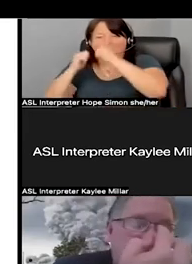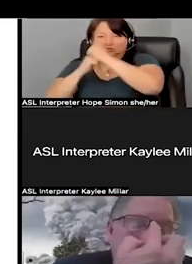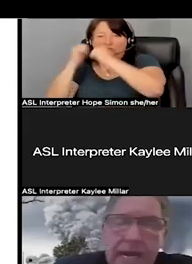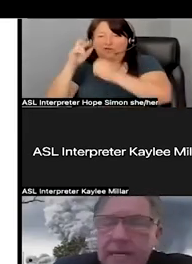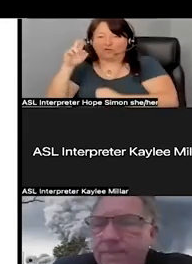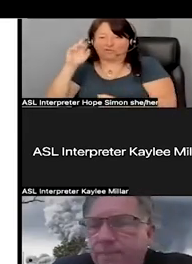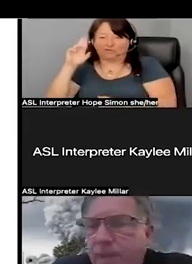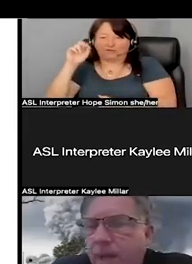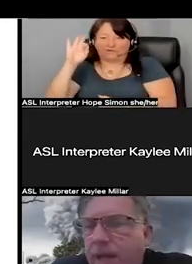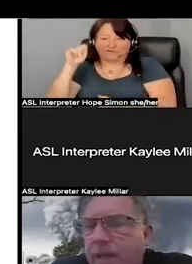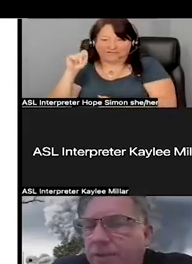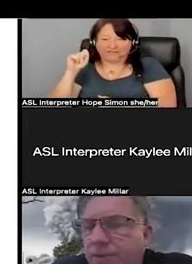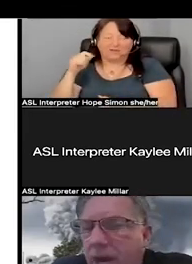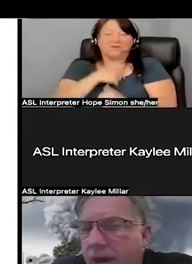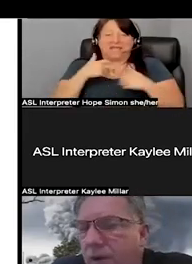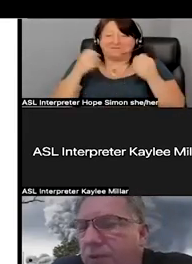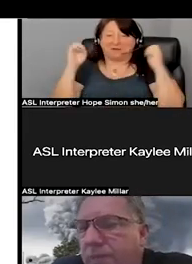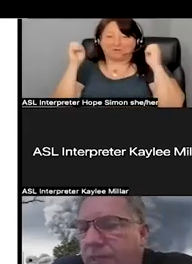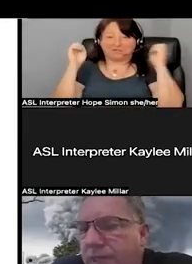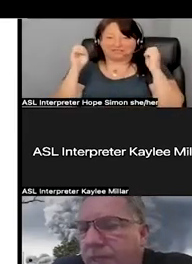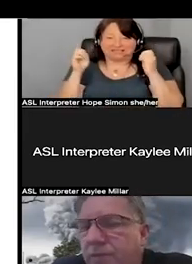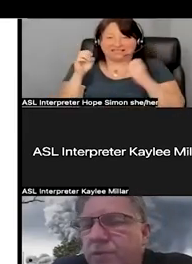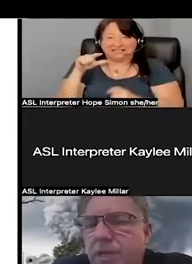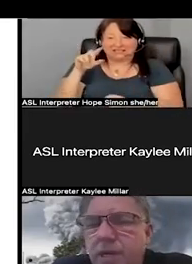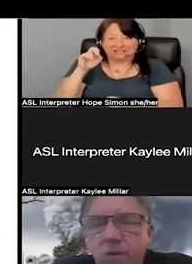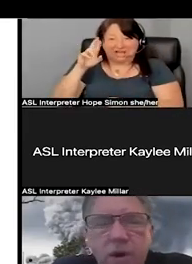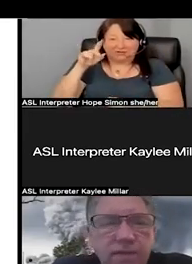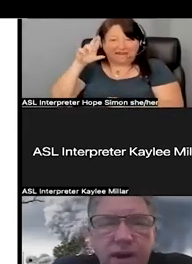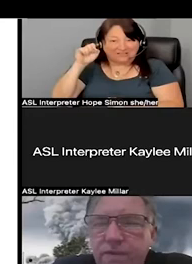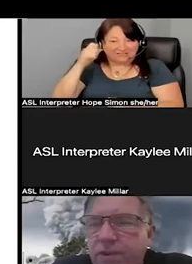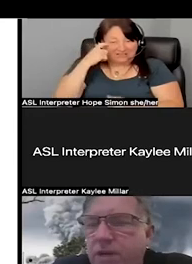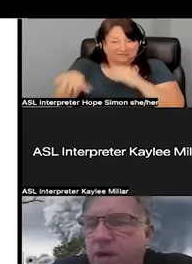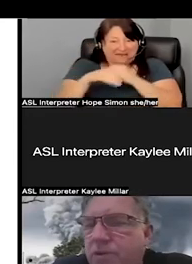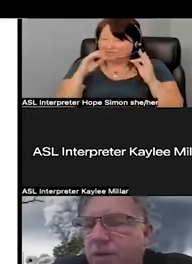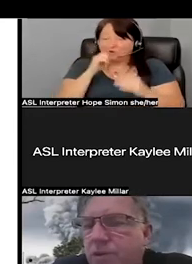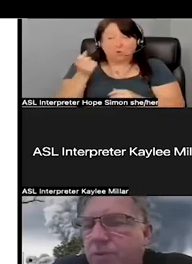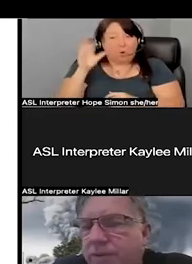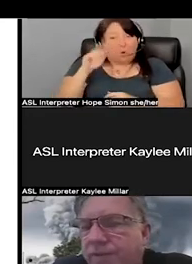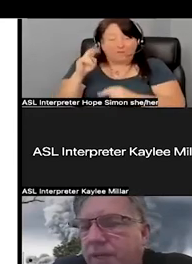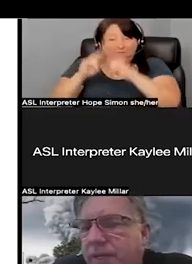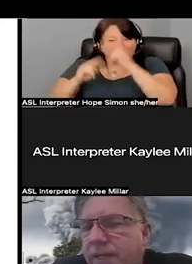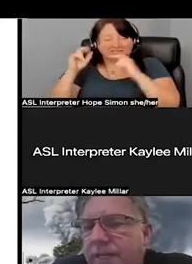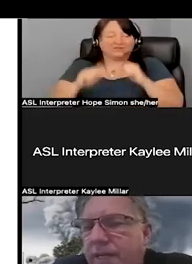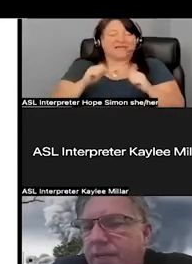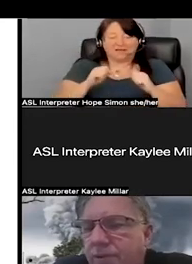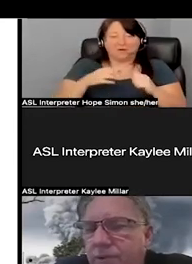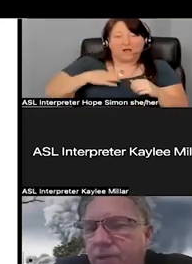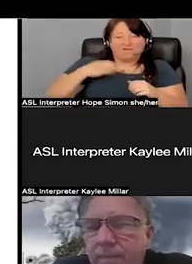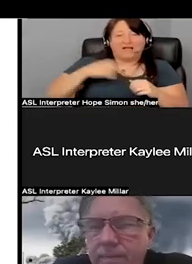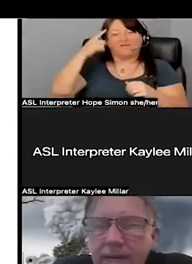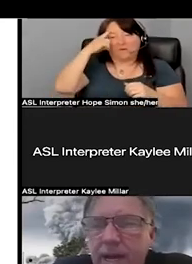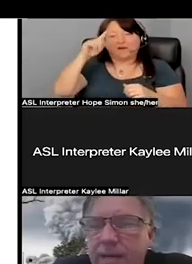has just been added. If you do not own the building, you still can qualify for the non-structural retrofit. That